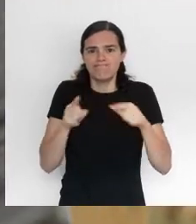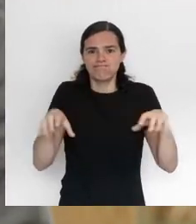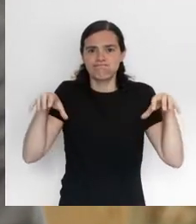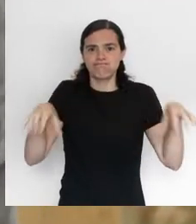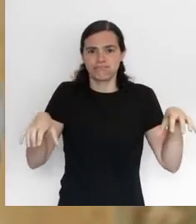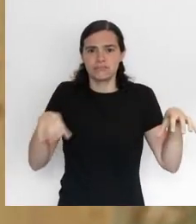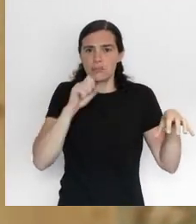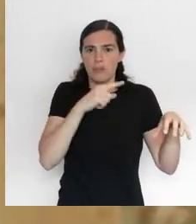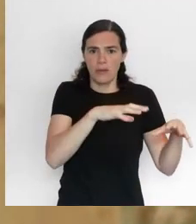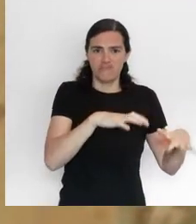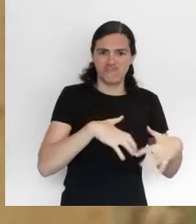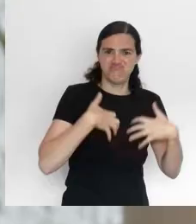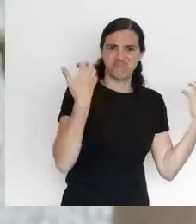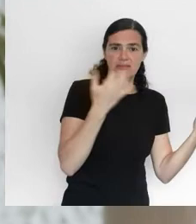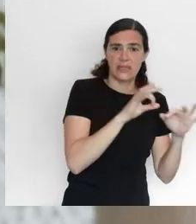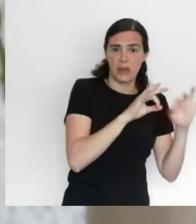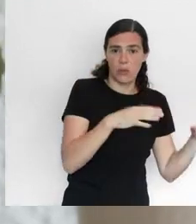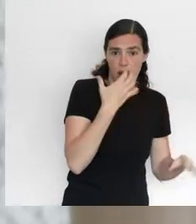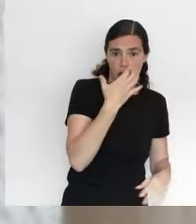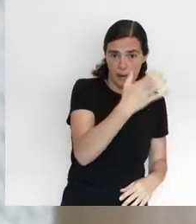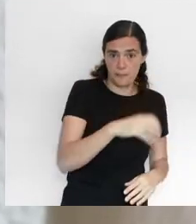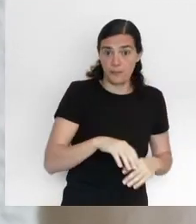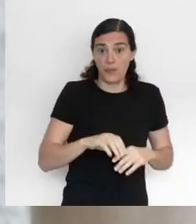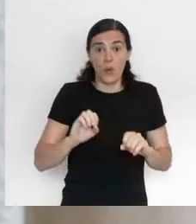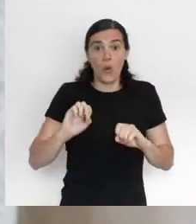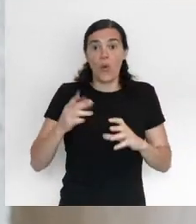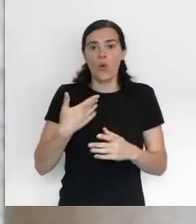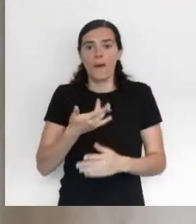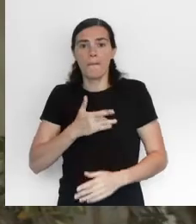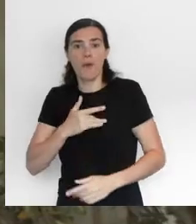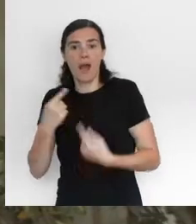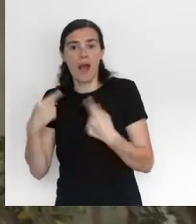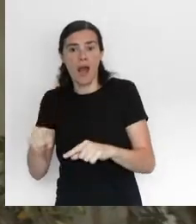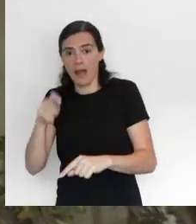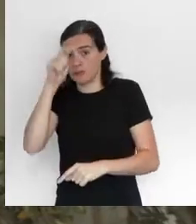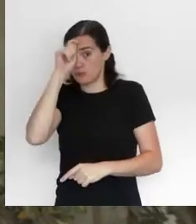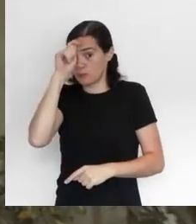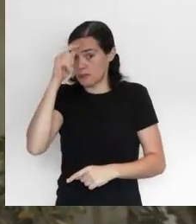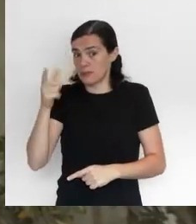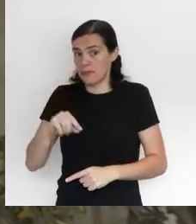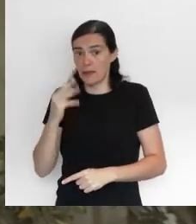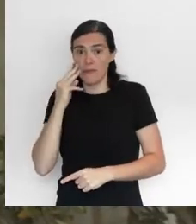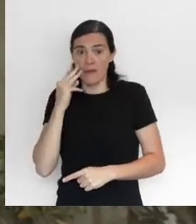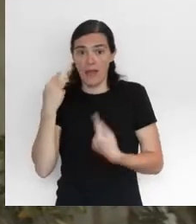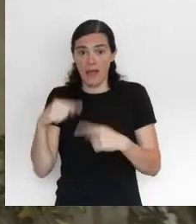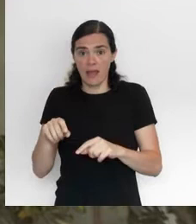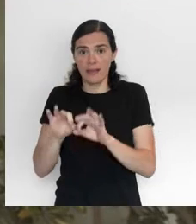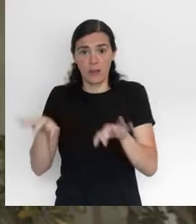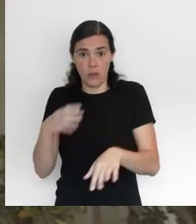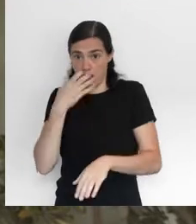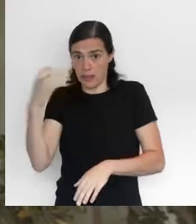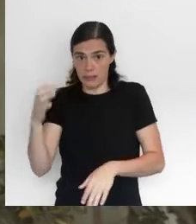ambiguous. Could be out of anger, like the scream, or out of love, respect, and